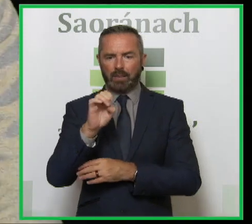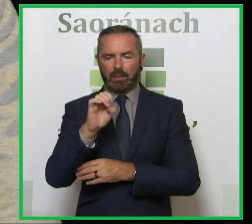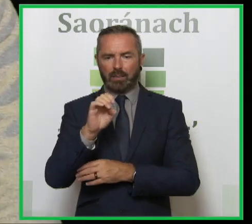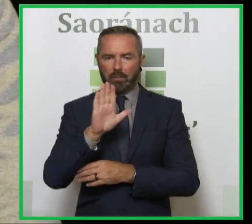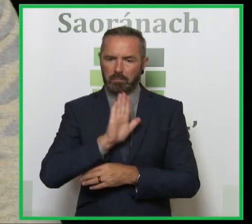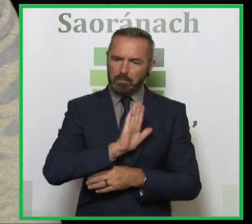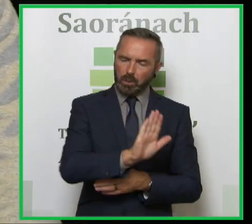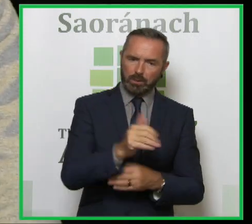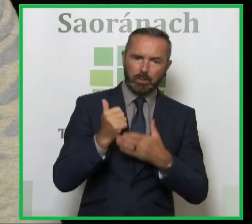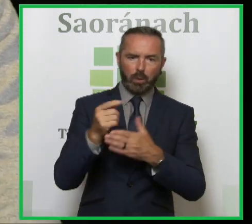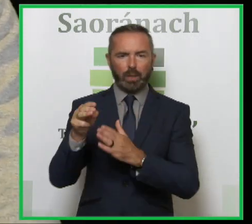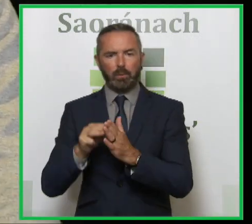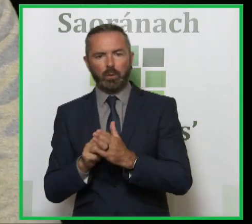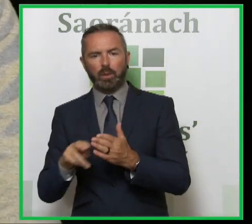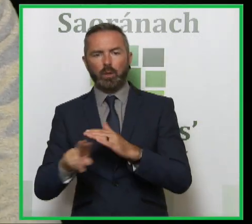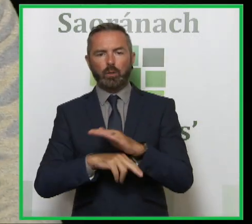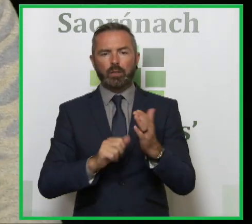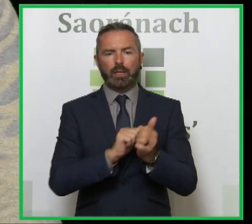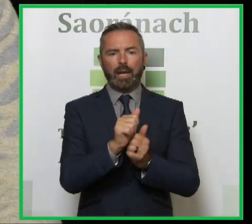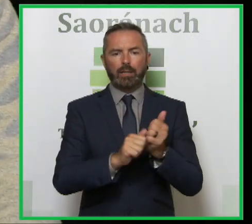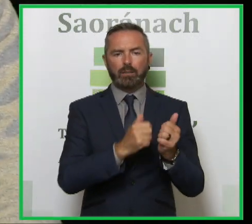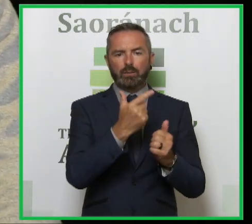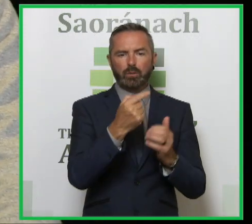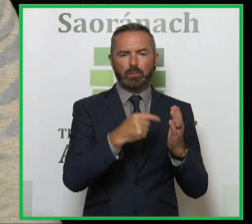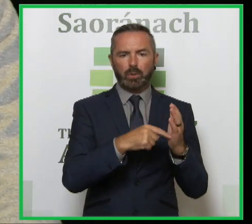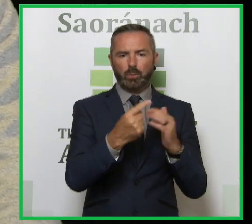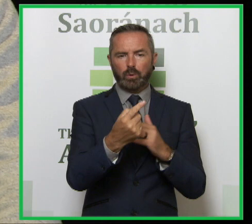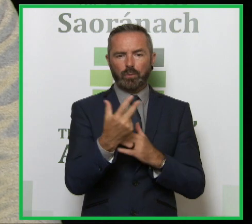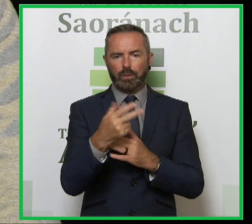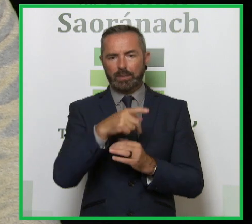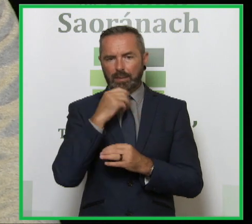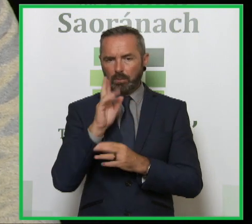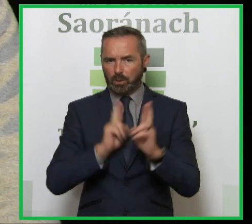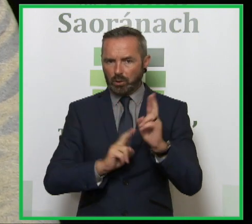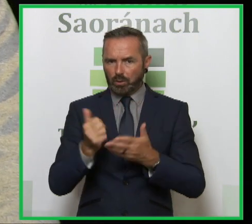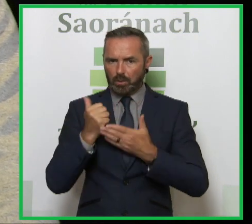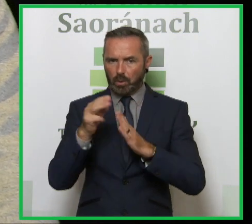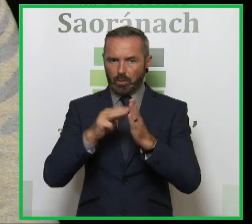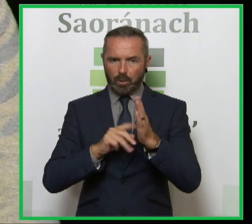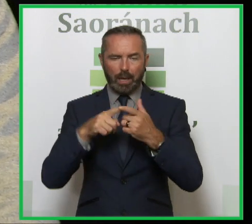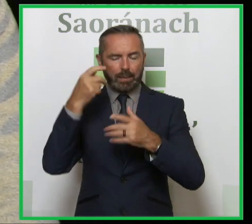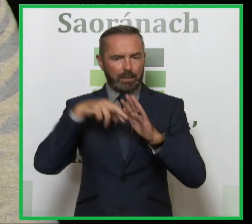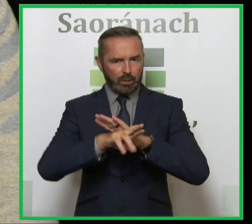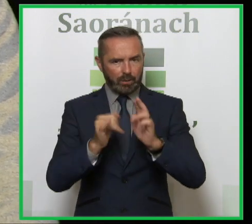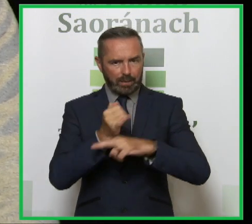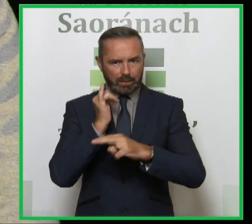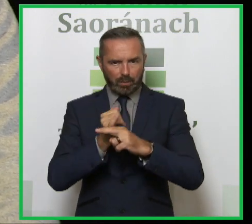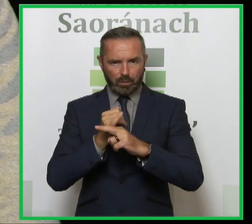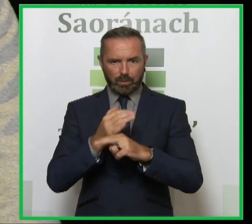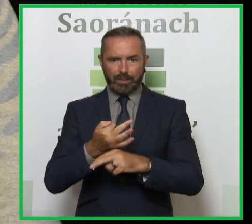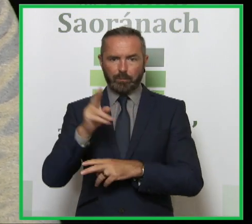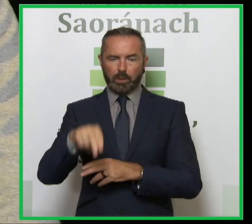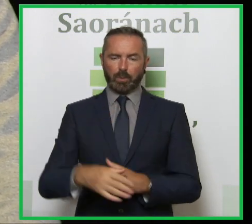Action 1.2.3, where it stipulates we should be supporting the SPHE programme and teachers in schools as fully as